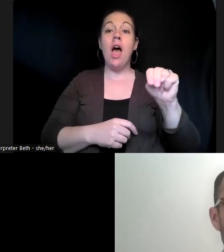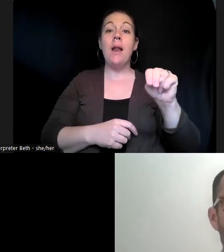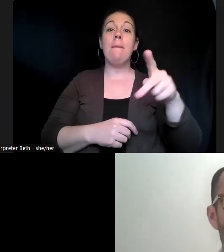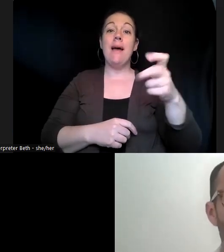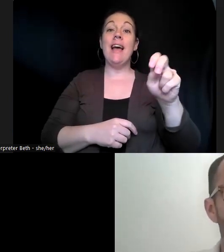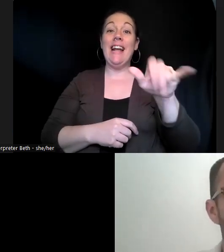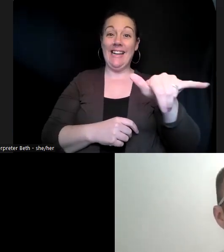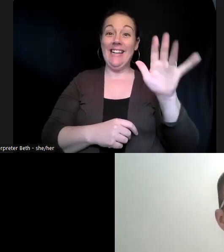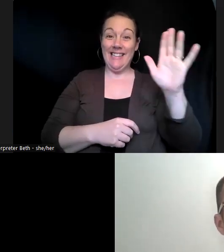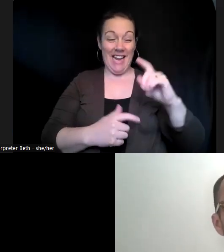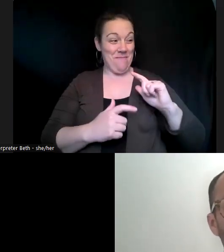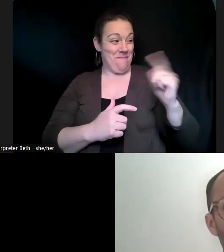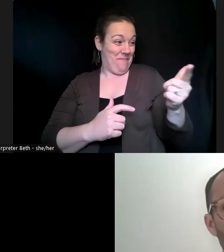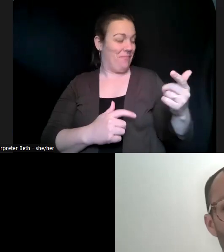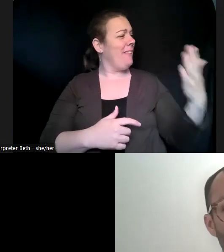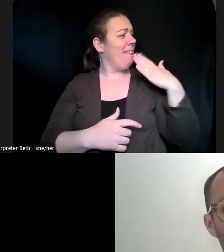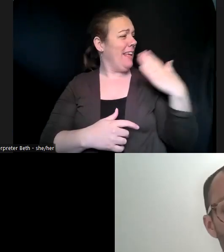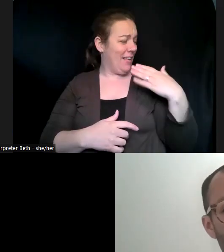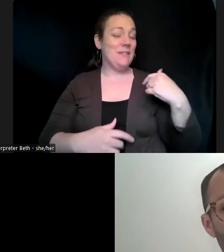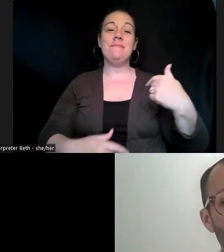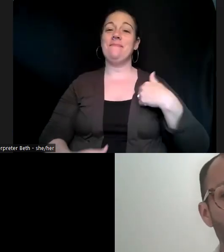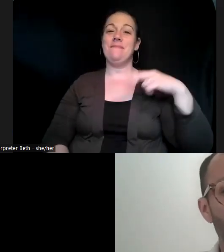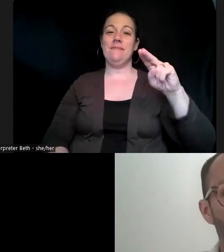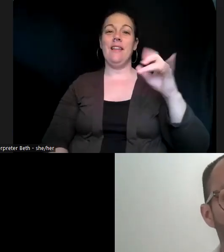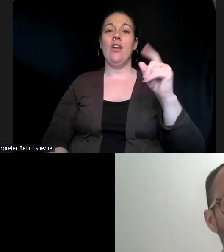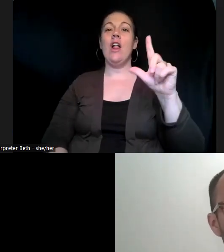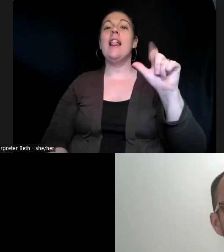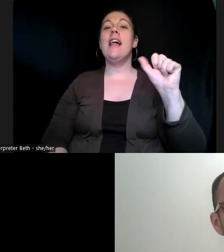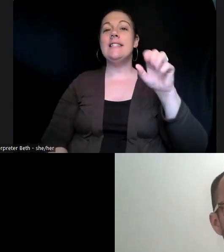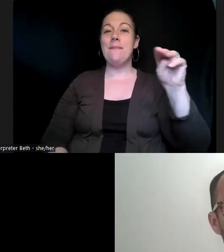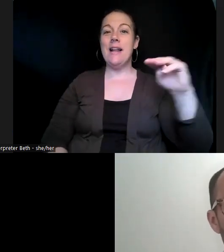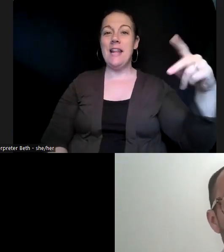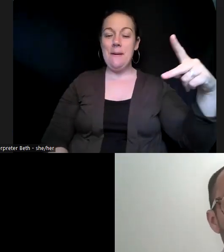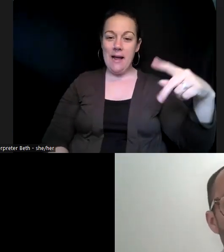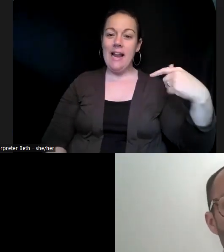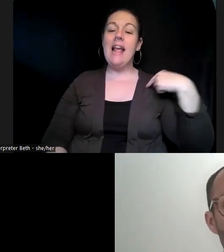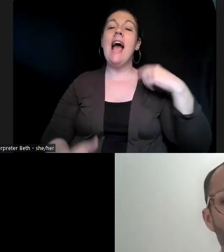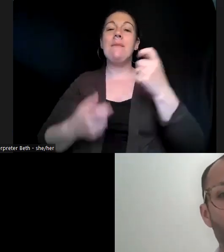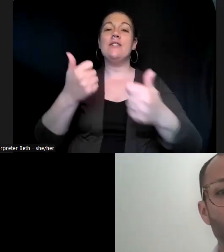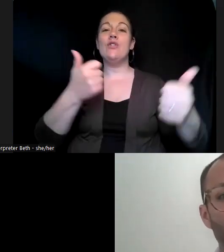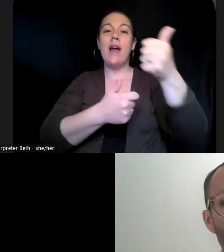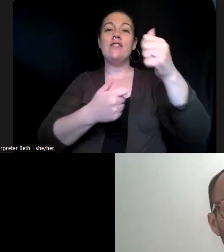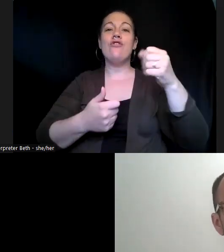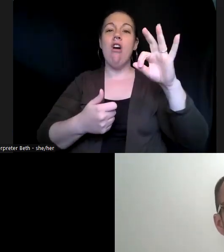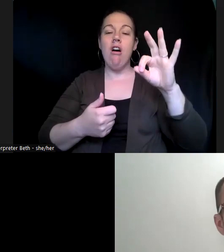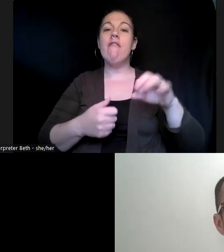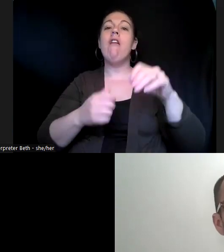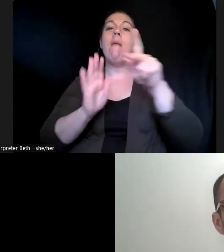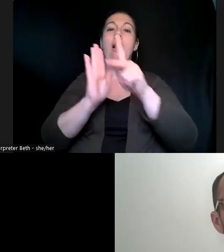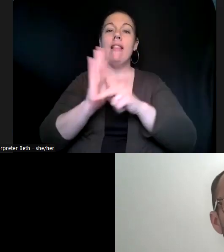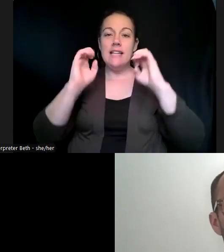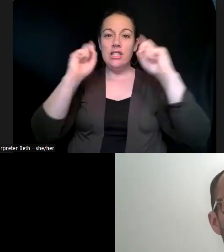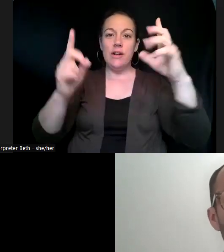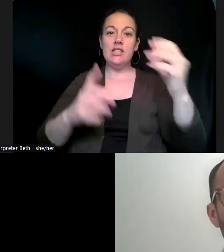Adelia, thanks for having me. I'm Nicholas Munyon-Penny. I'm the Assistant Director of Policy at the Education Trust, where I focus on assessments and